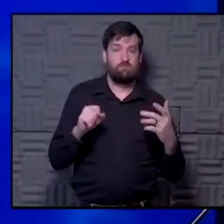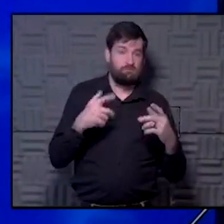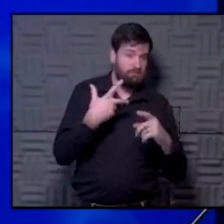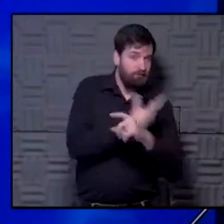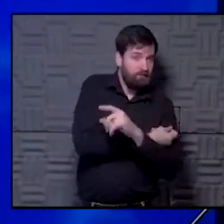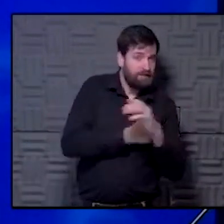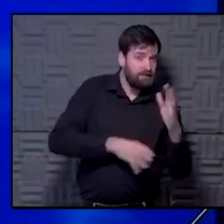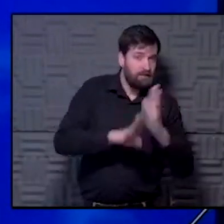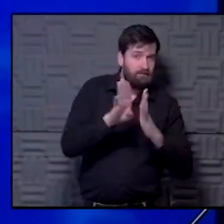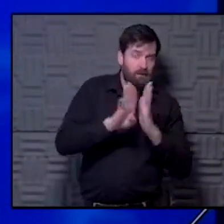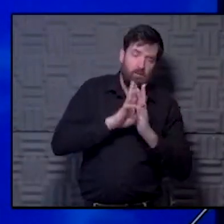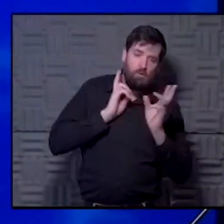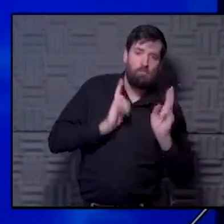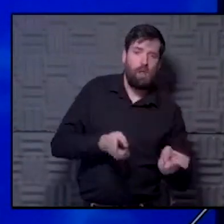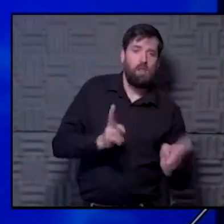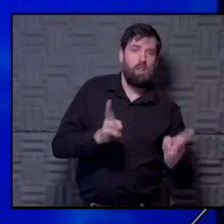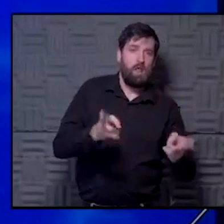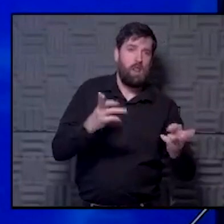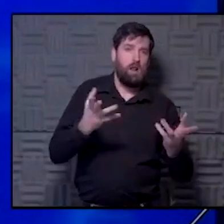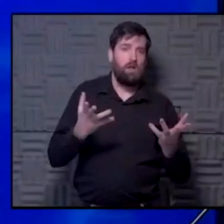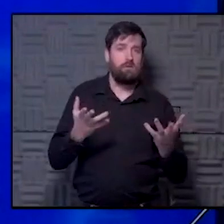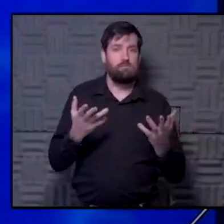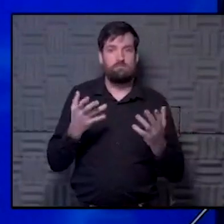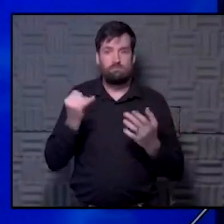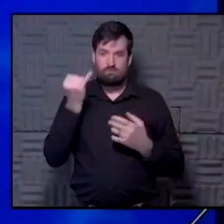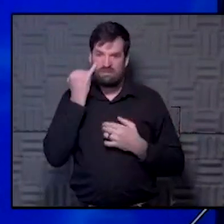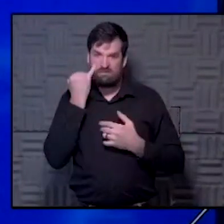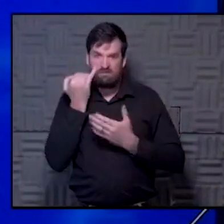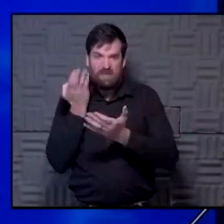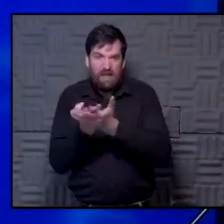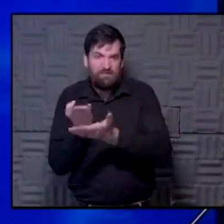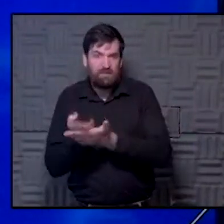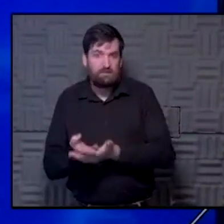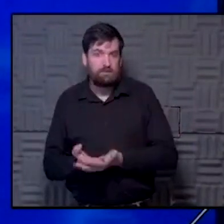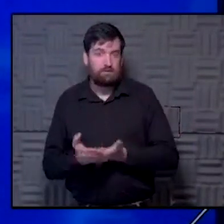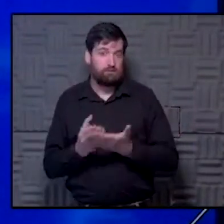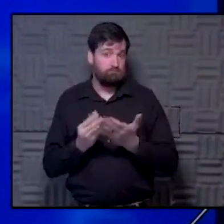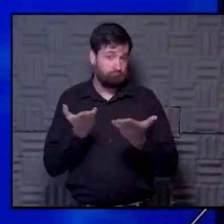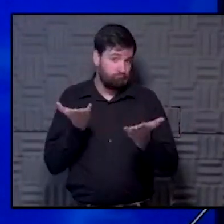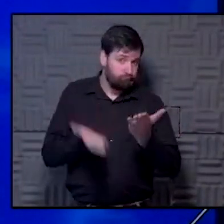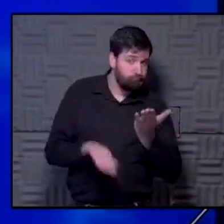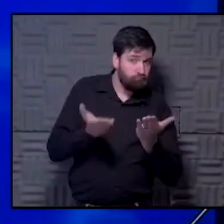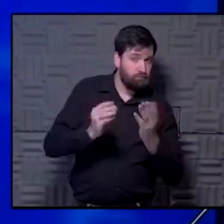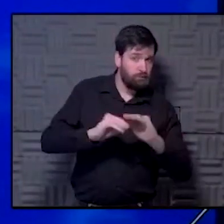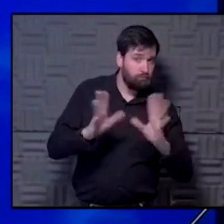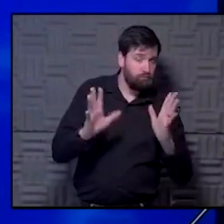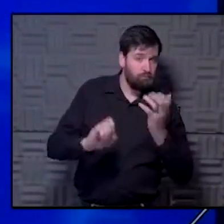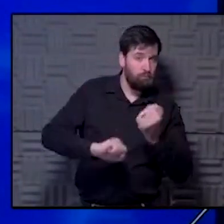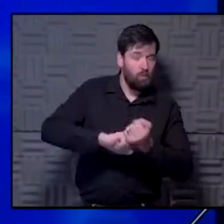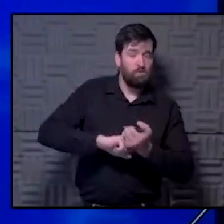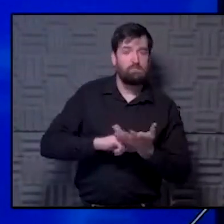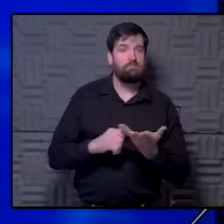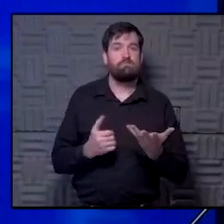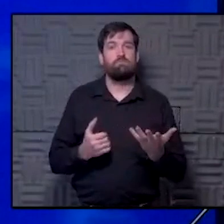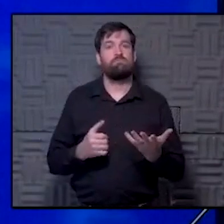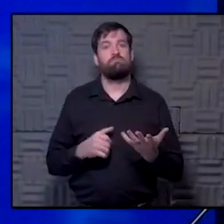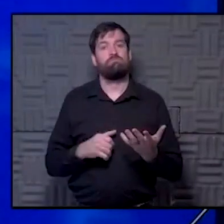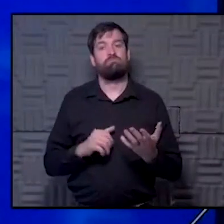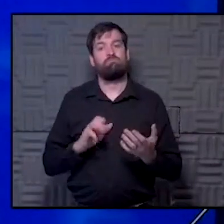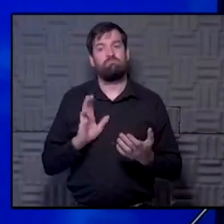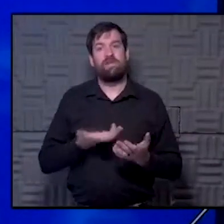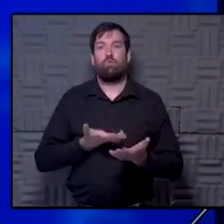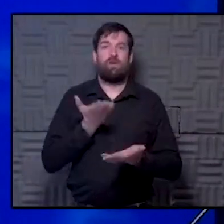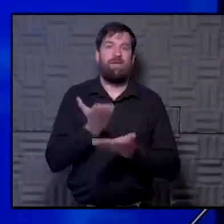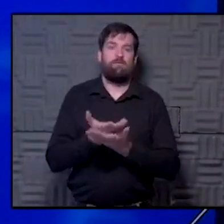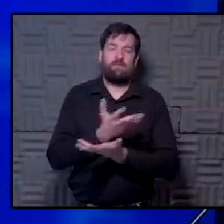vaccine development had been rushed and whether the evidence was there to support vaccination. I think the totality of our